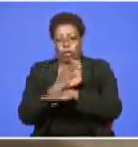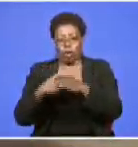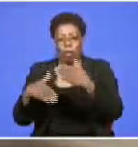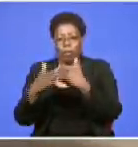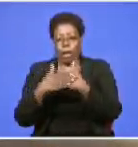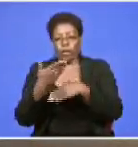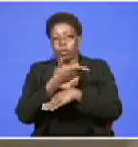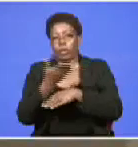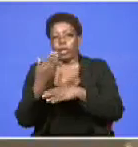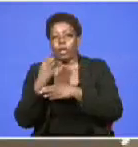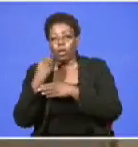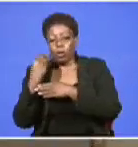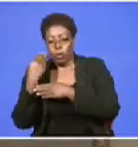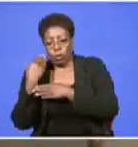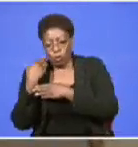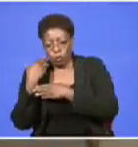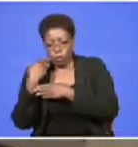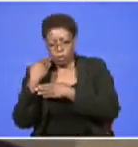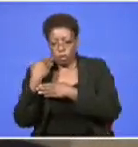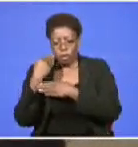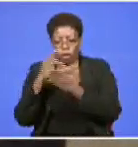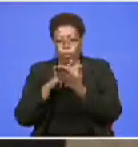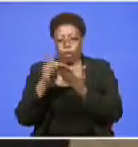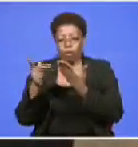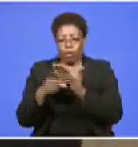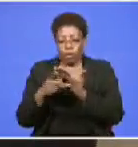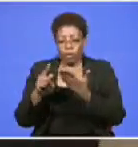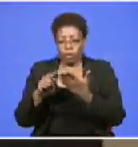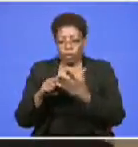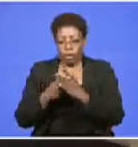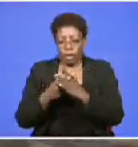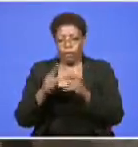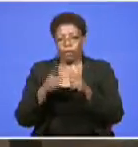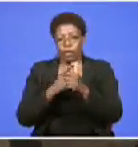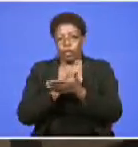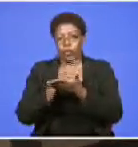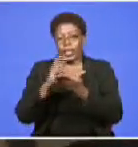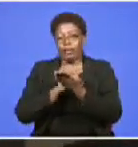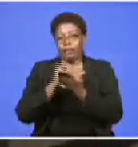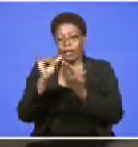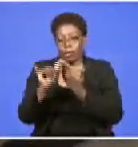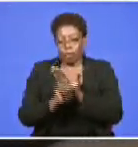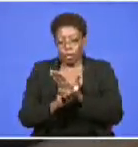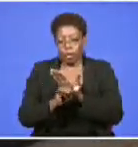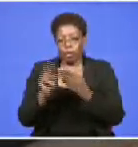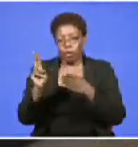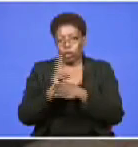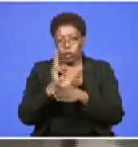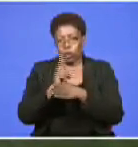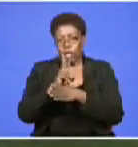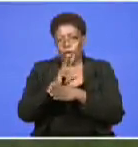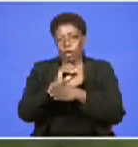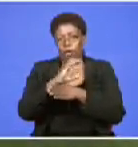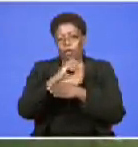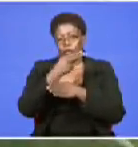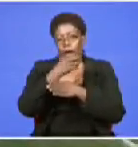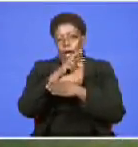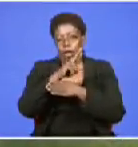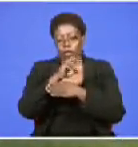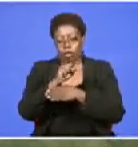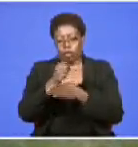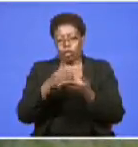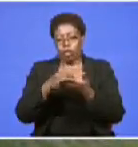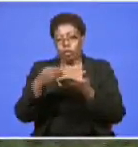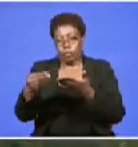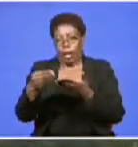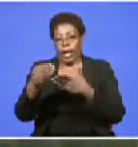their residences. The program is scheduled to begin the first week of February. Residents will be able to use vouchers to purchase building materials and